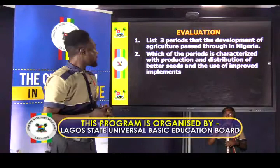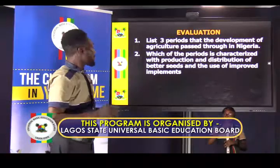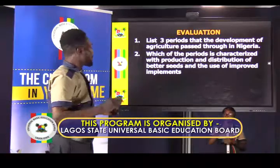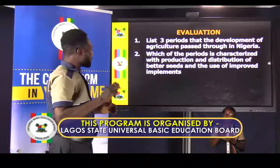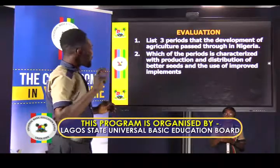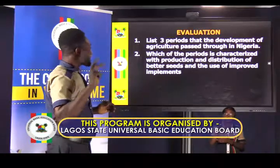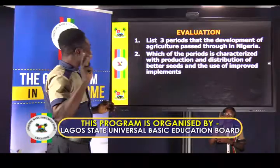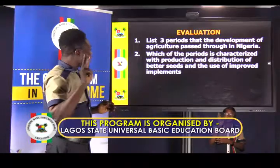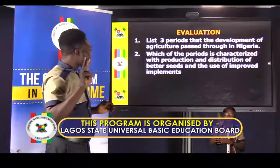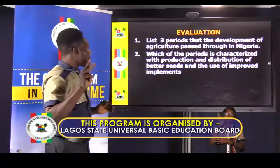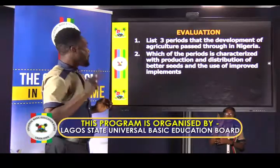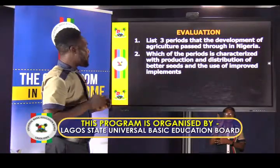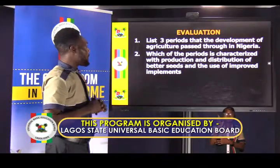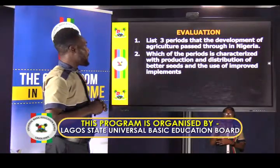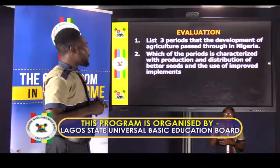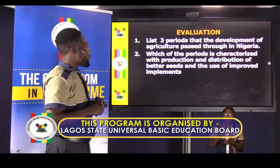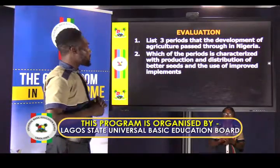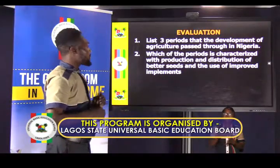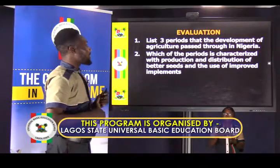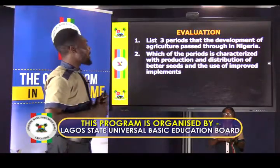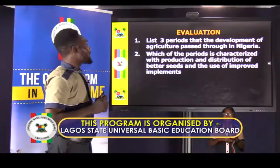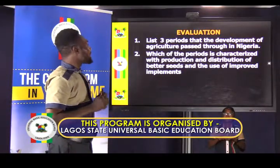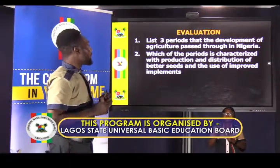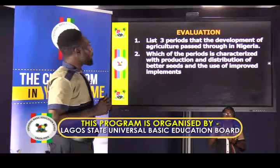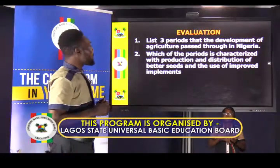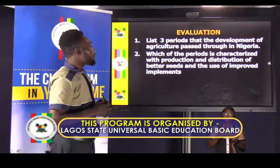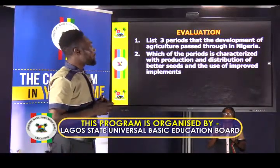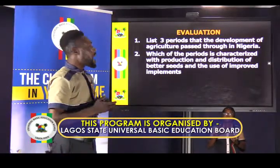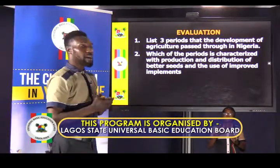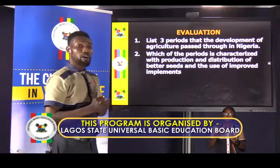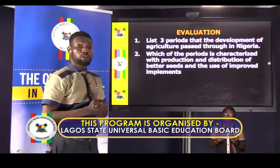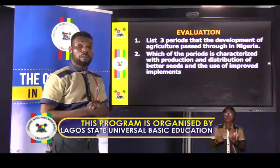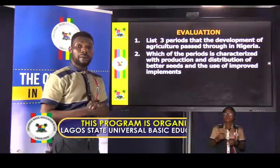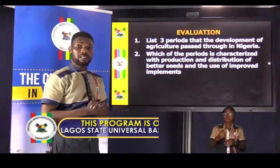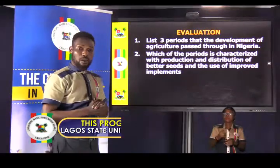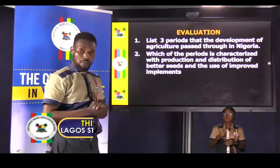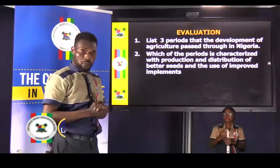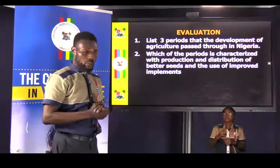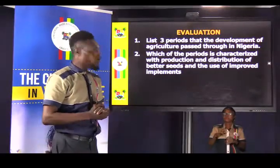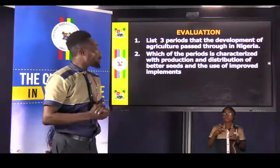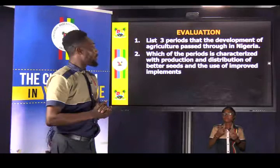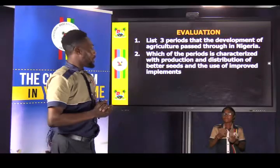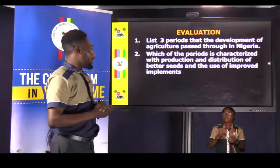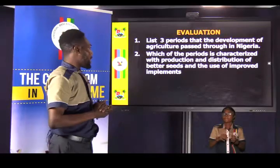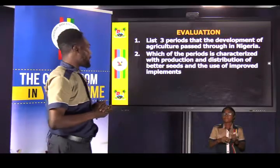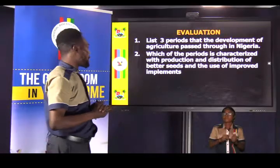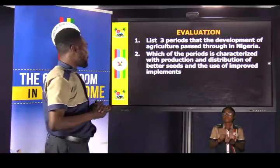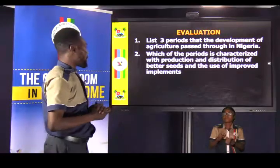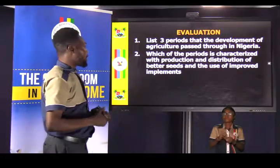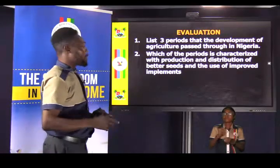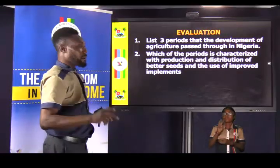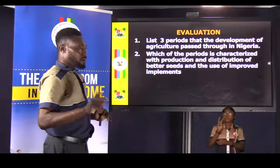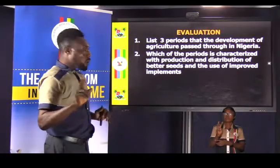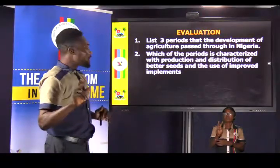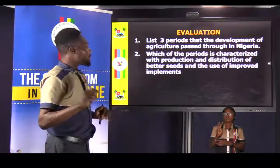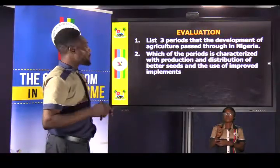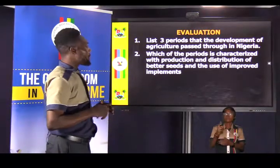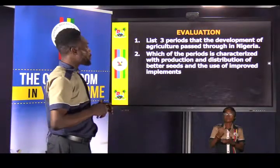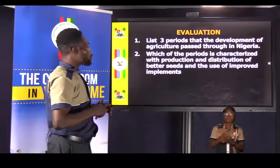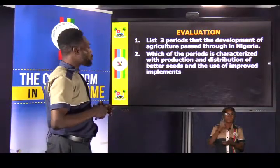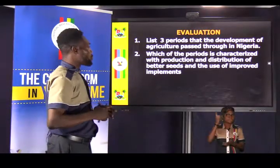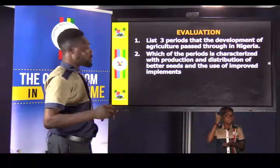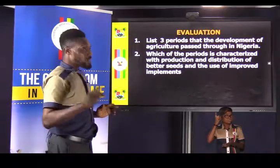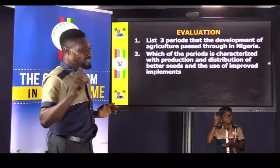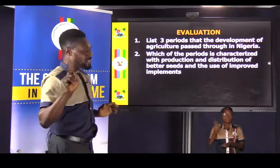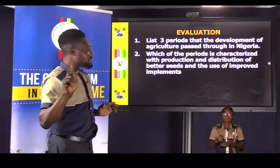Nigeria. Just list 3 periods that the development of agriculture passed through in Nigeria. Question